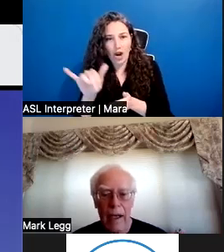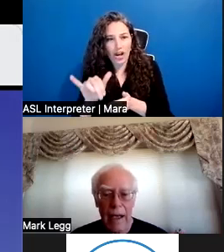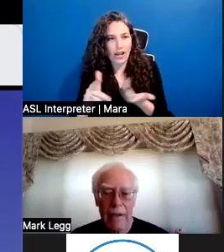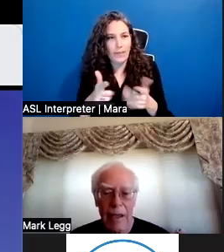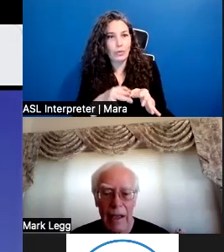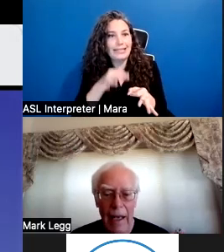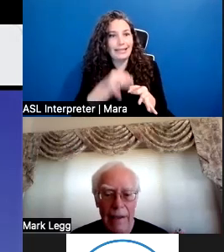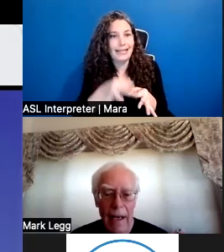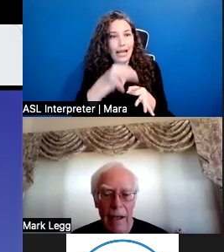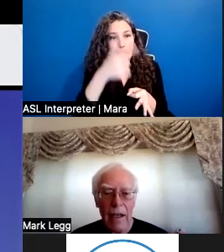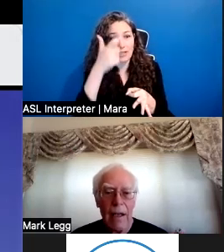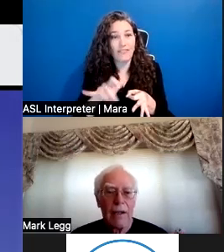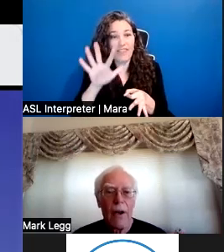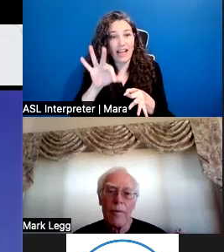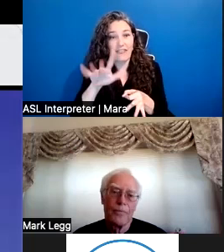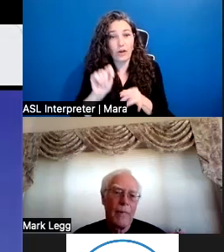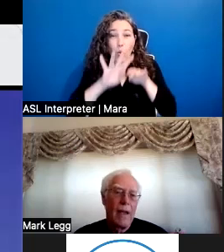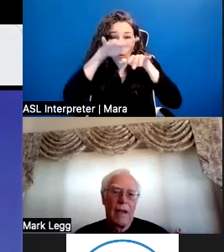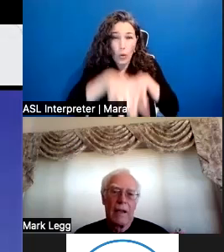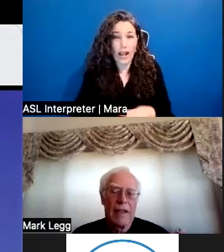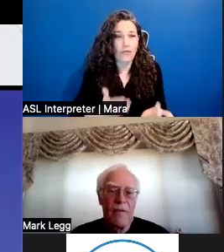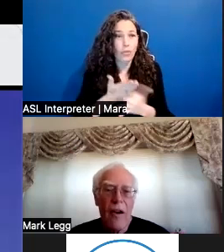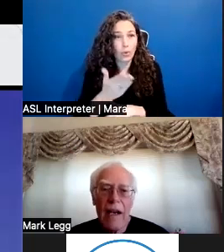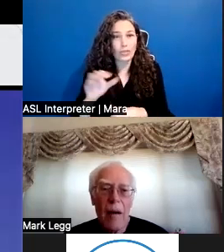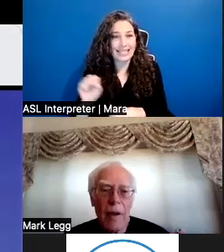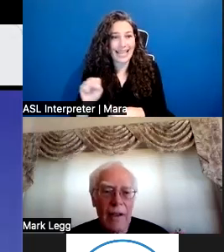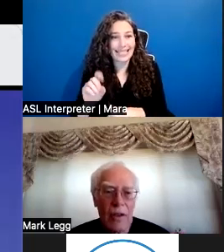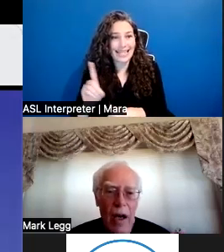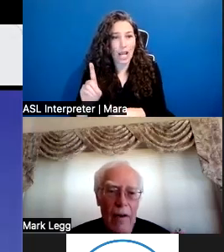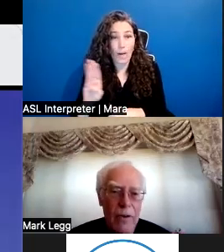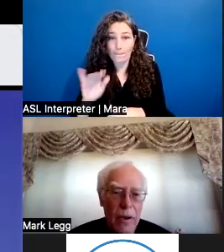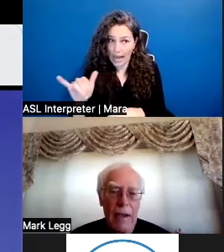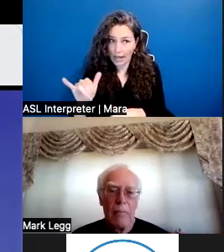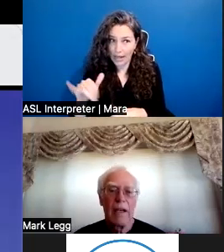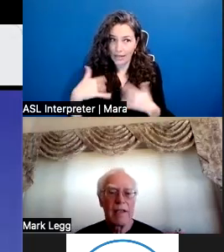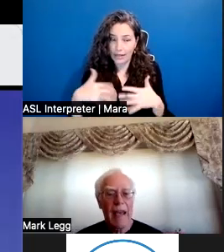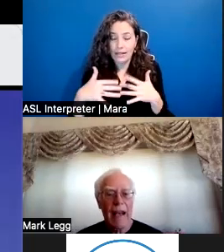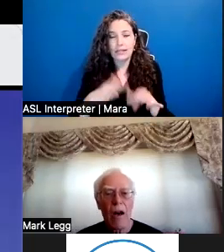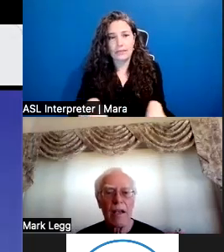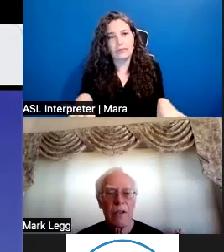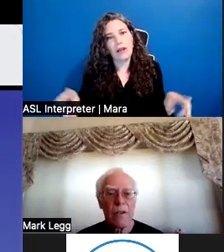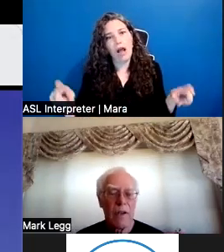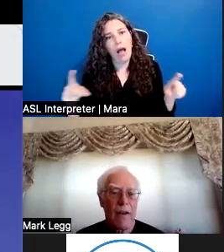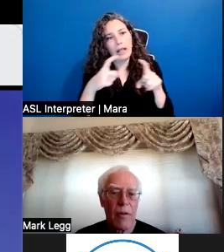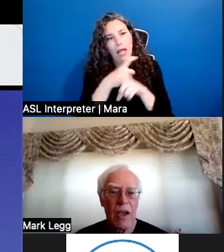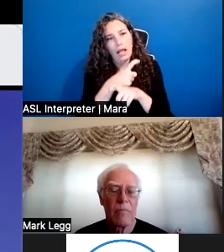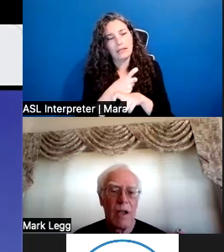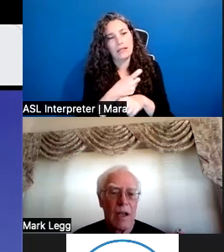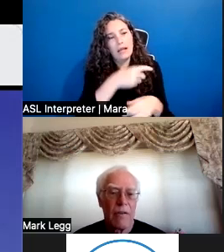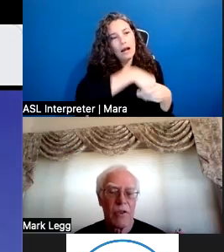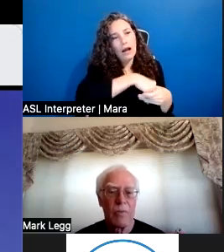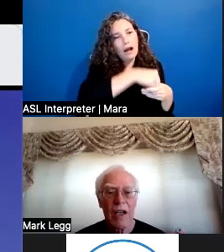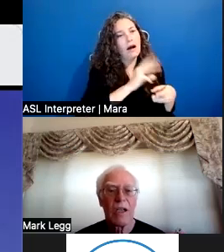Coronado Canyon submarine landslide. So it's very complex offshore because it's had a long history with a